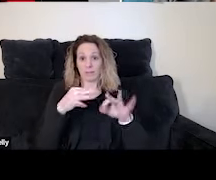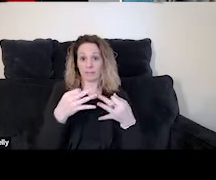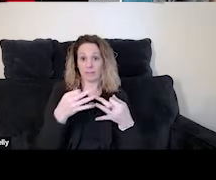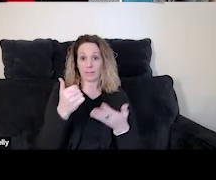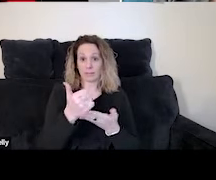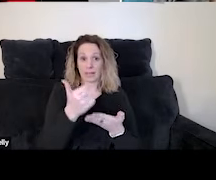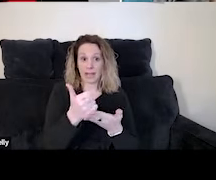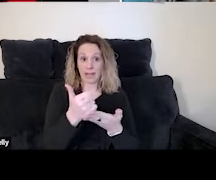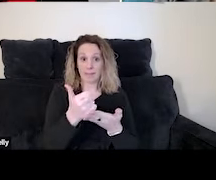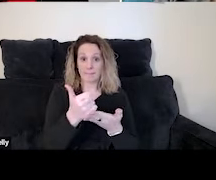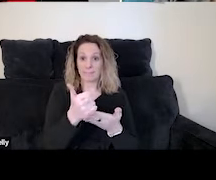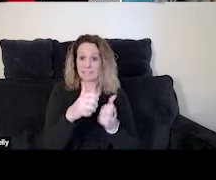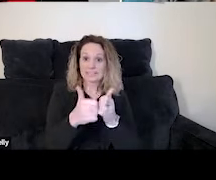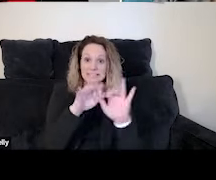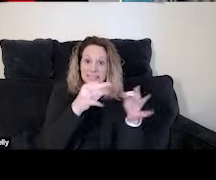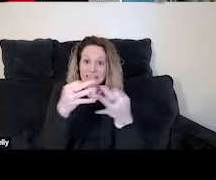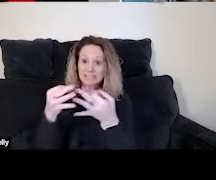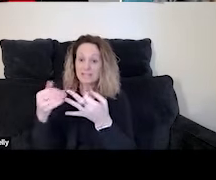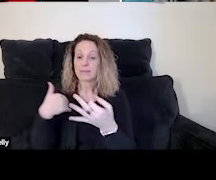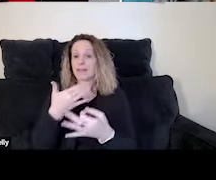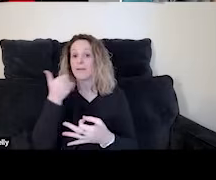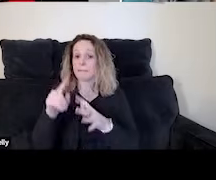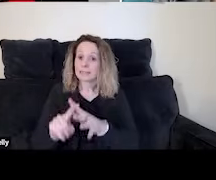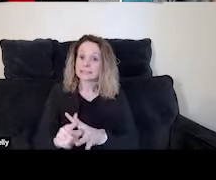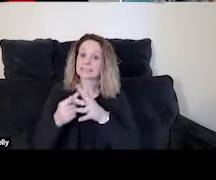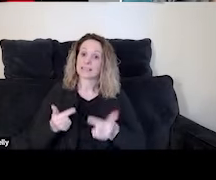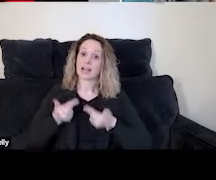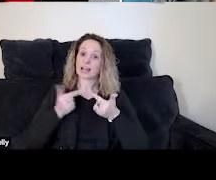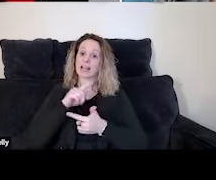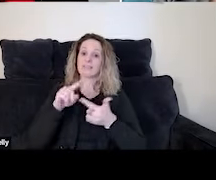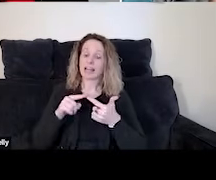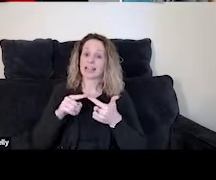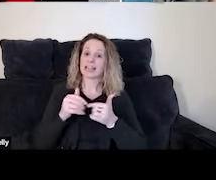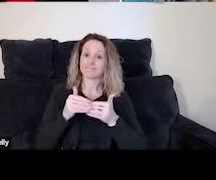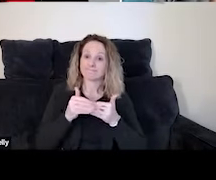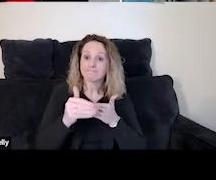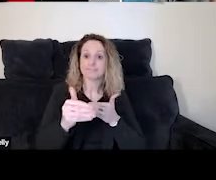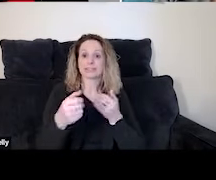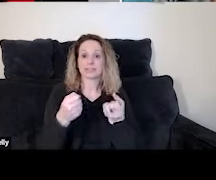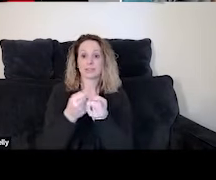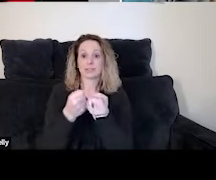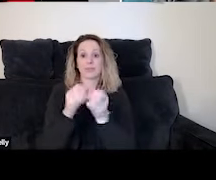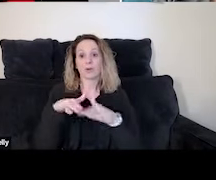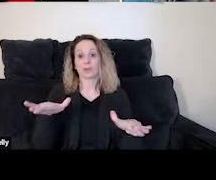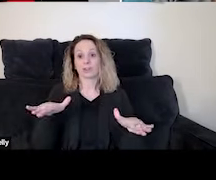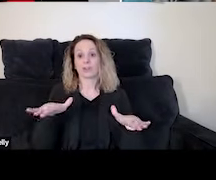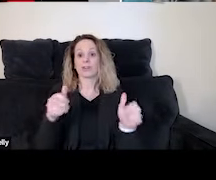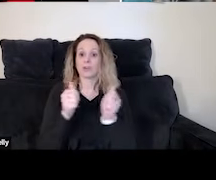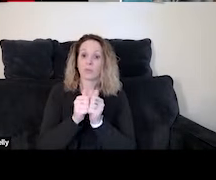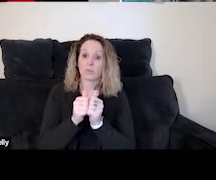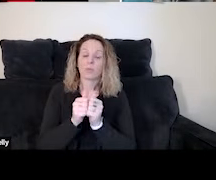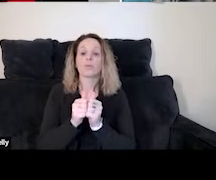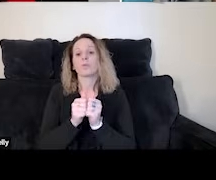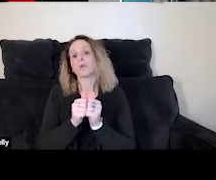helping each family have the best start in life, but then also continuing to support kids across childhood into